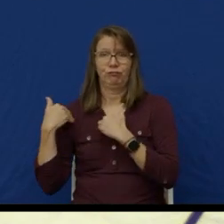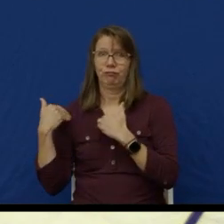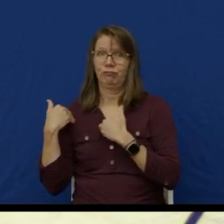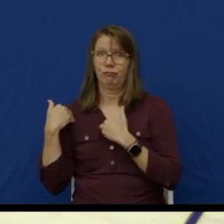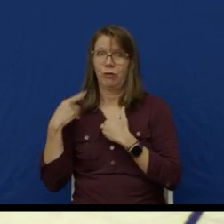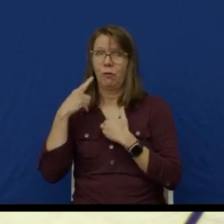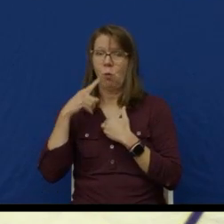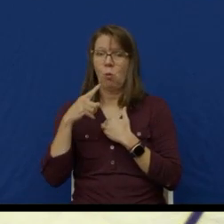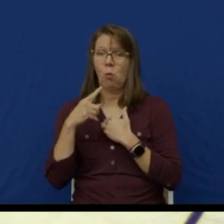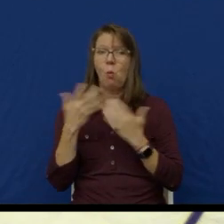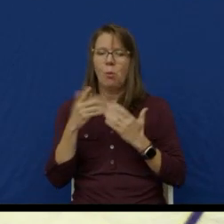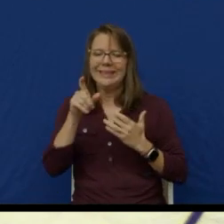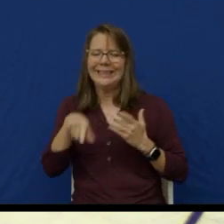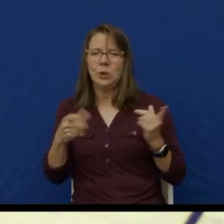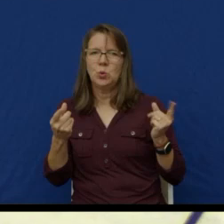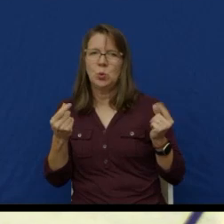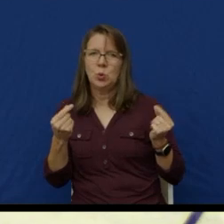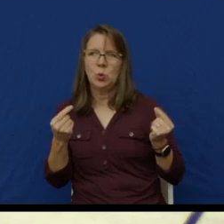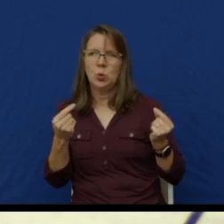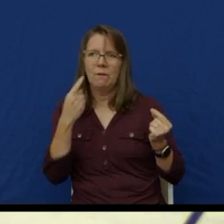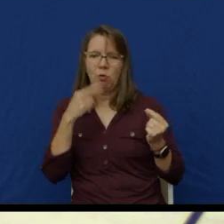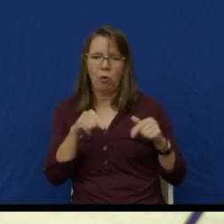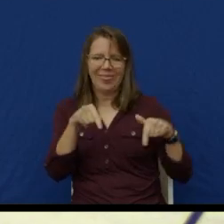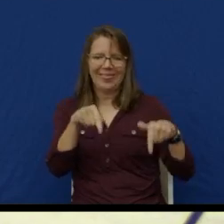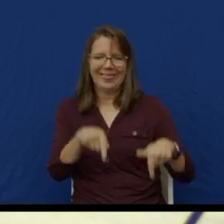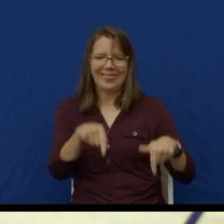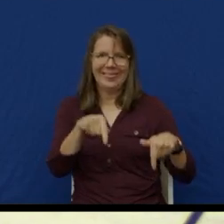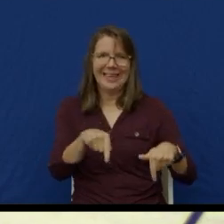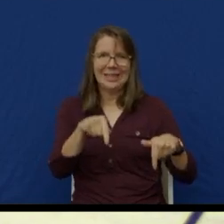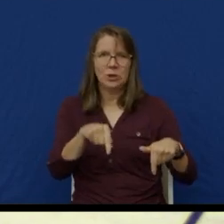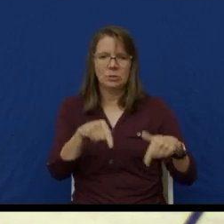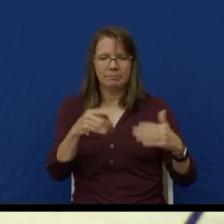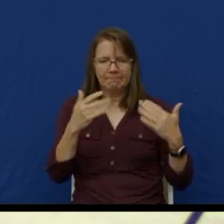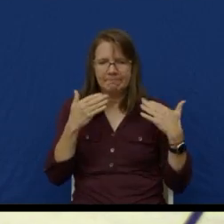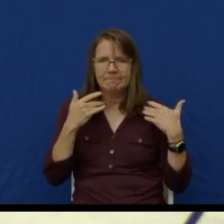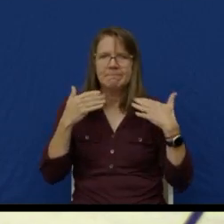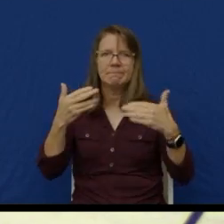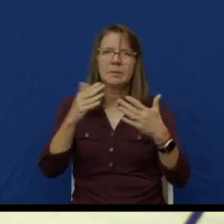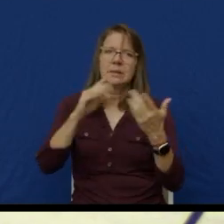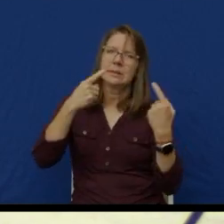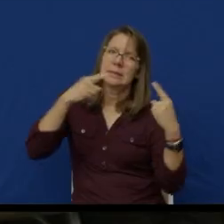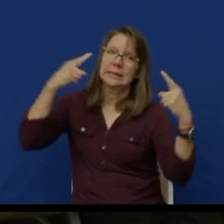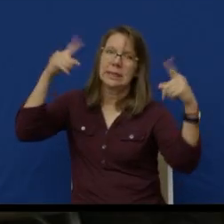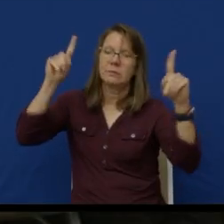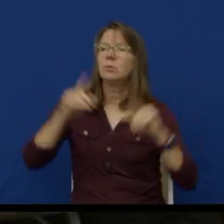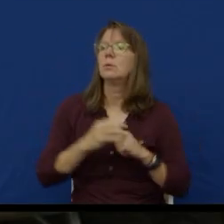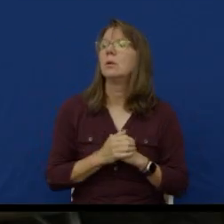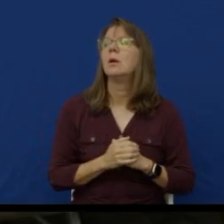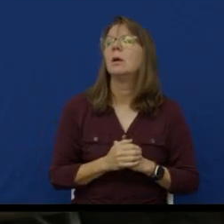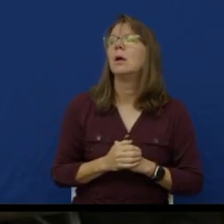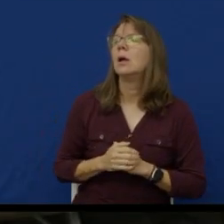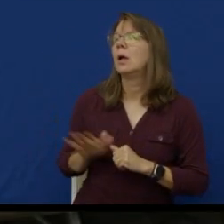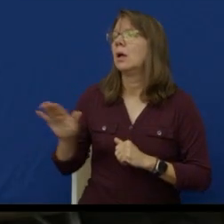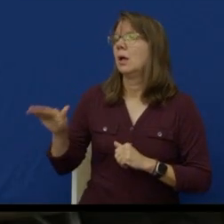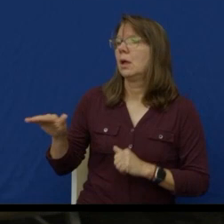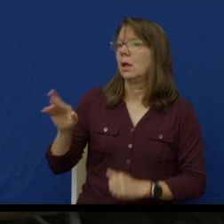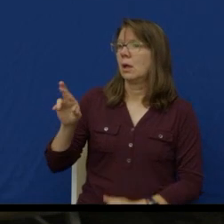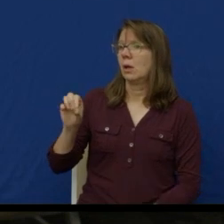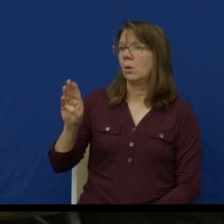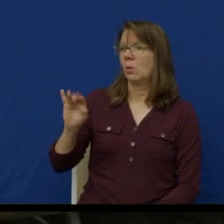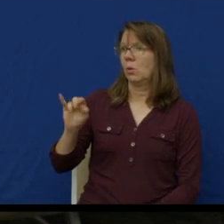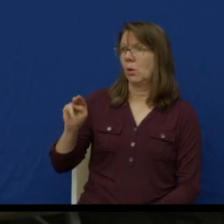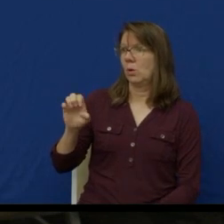happen. Chair Robinson? So I think we've got a two-step process here. Chair Robinson, if I may, the goals